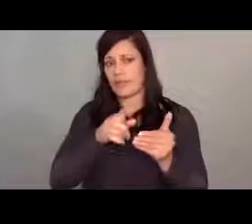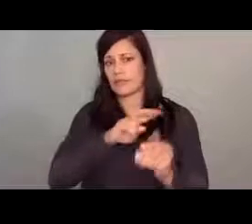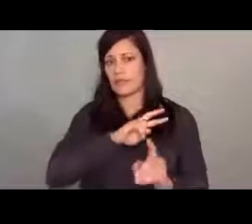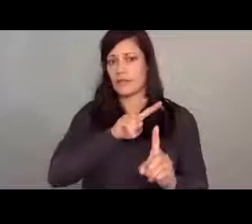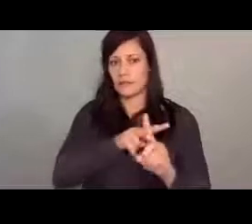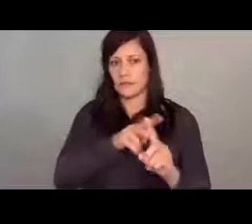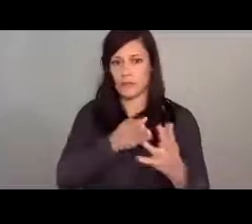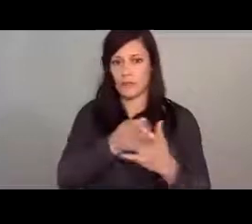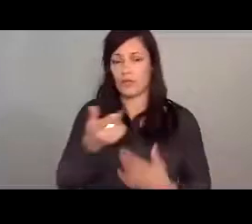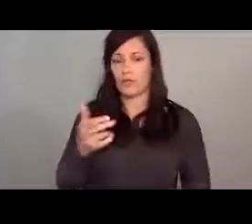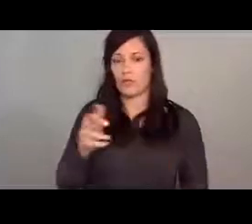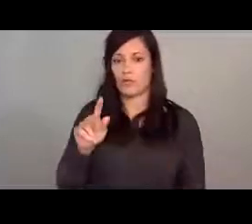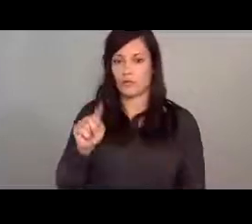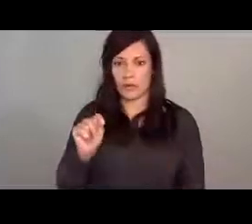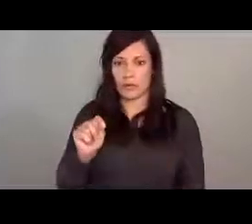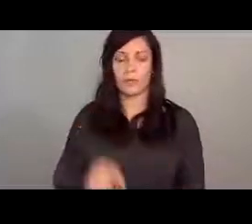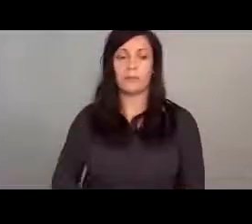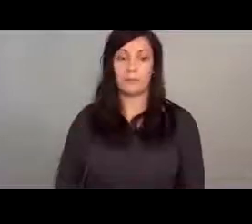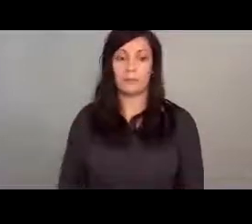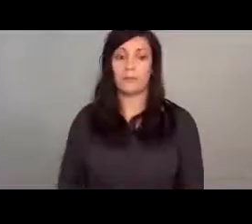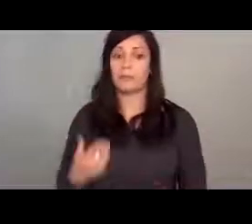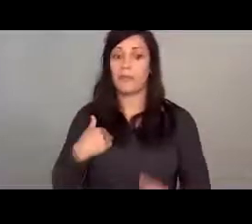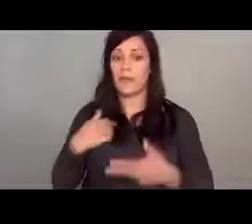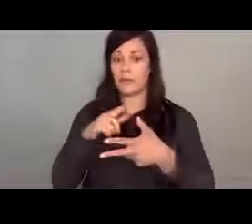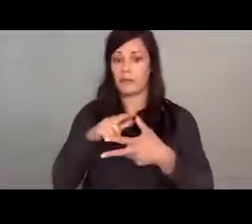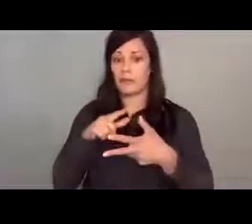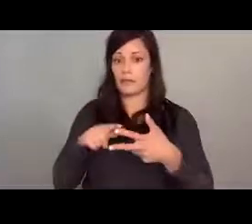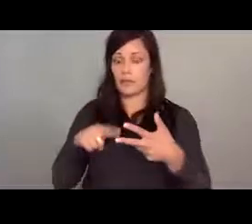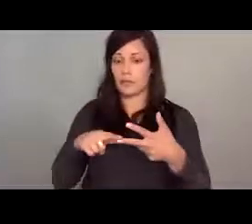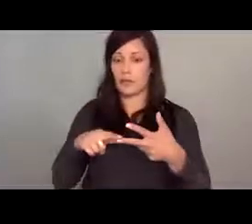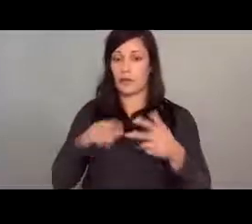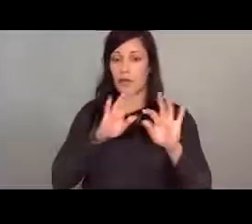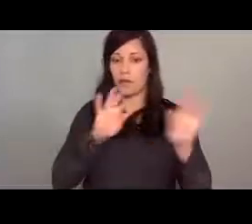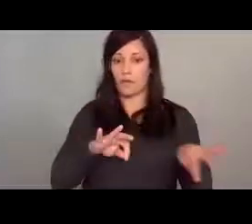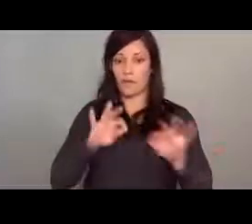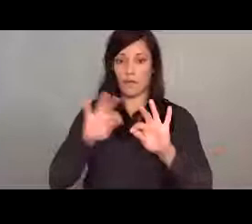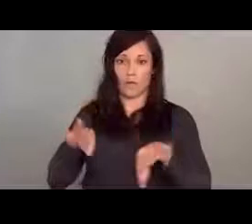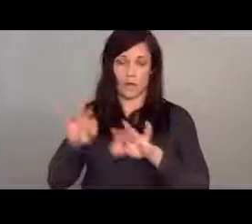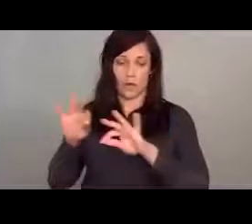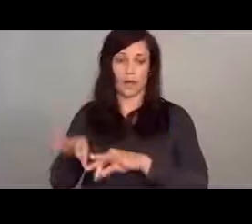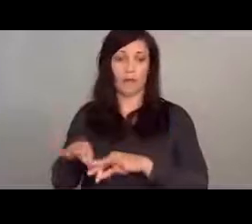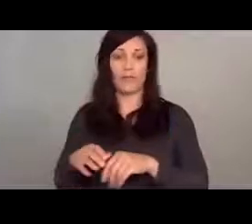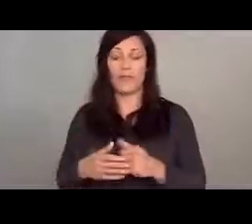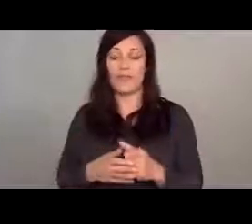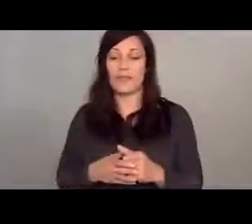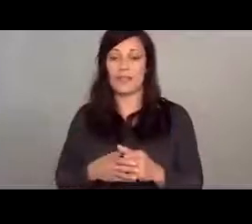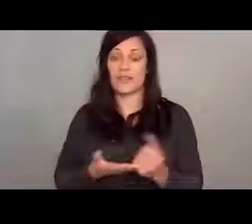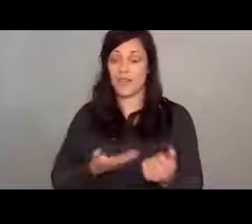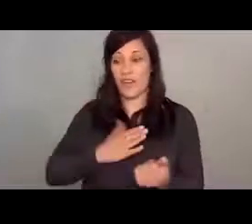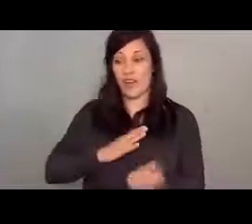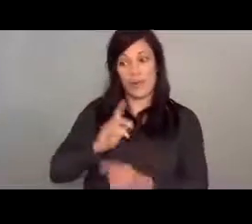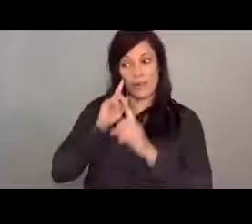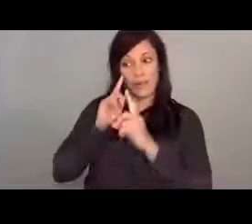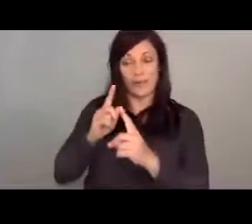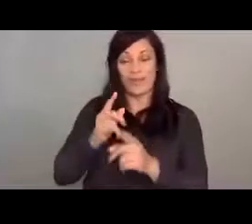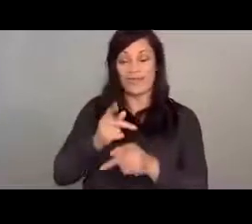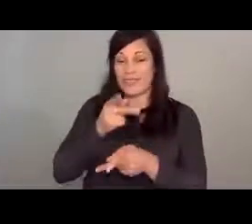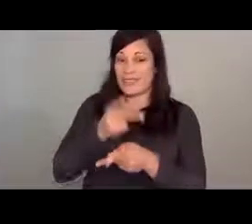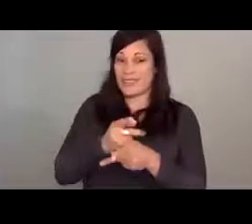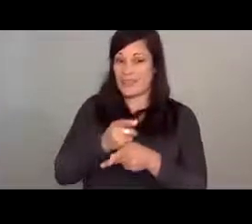3 forms that comprise the complete application. We strive to make this application relatively